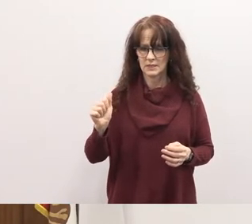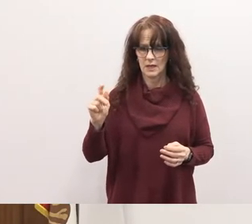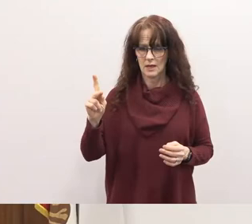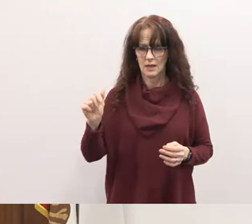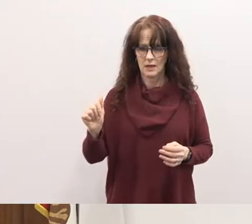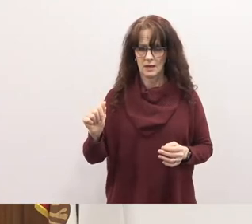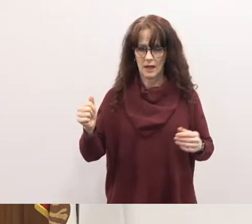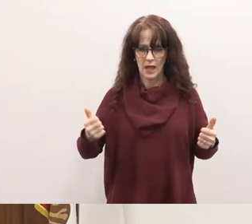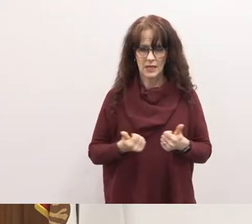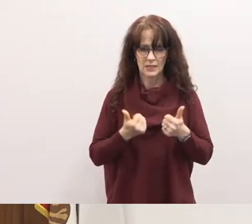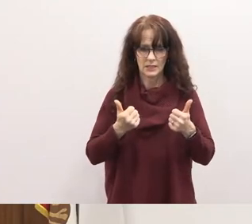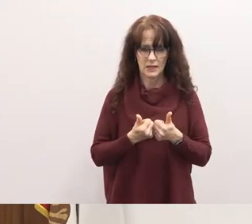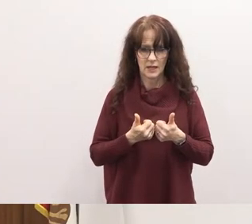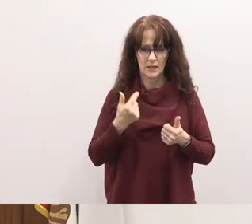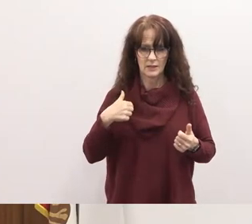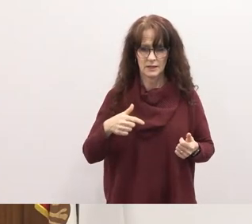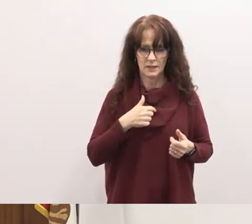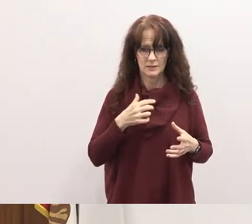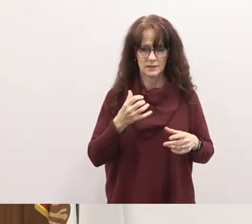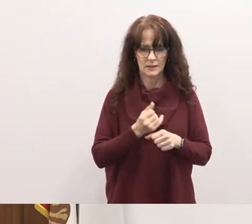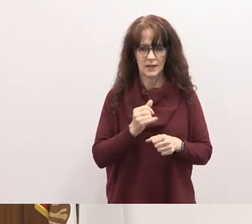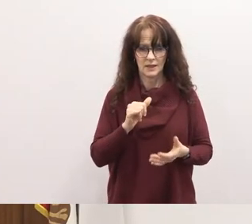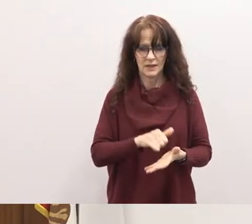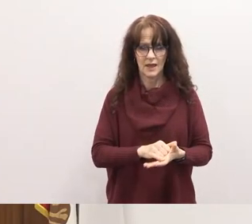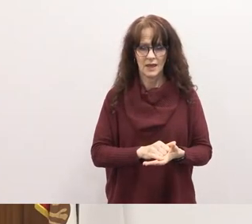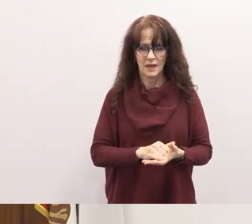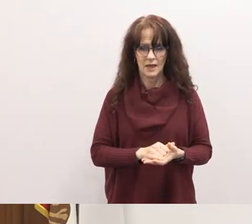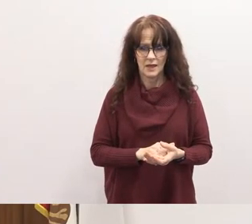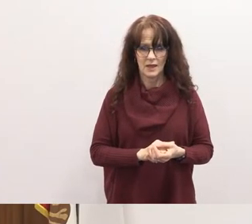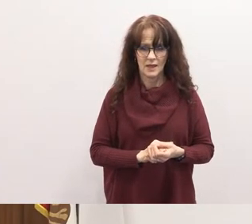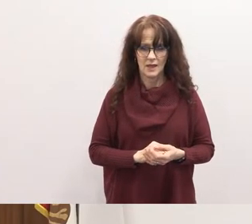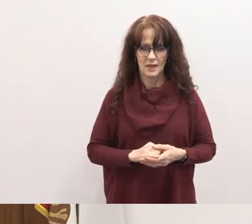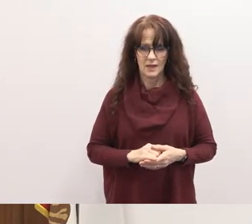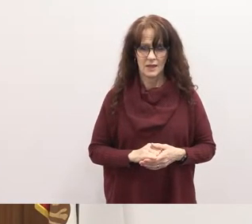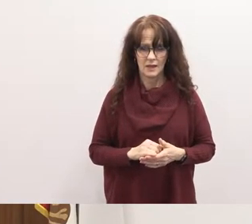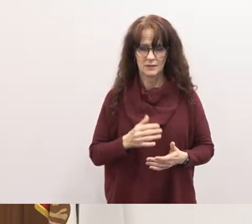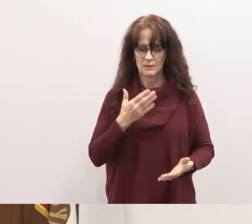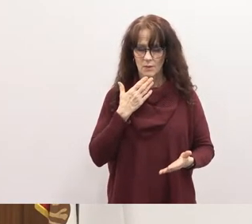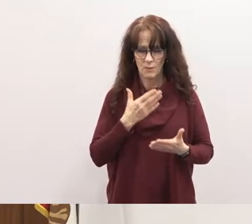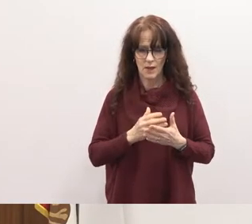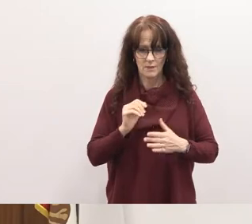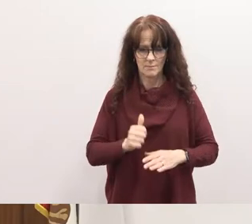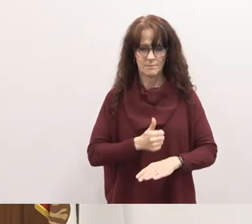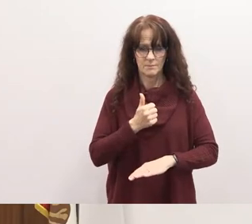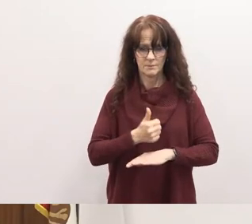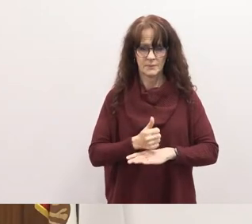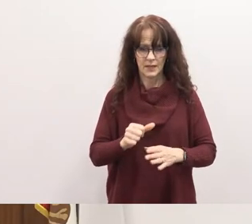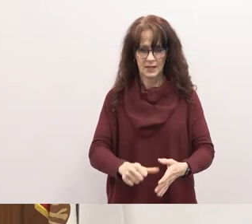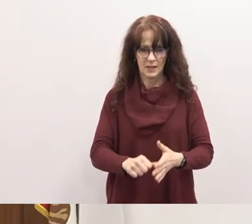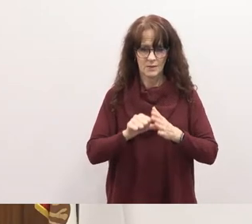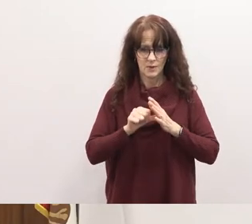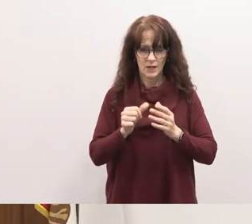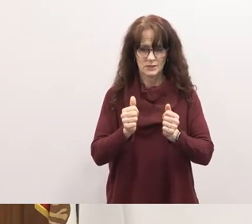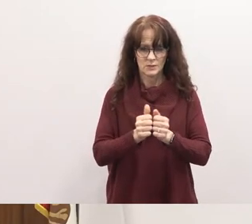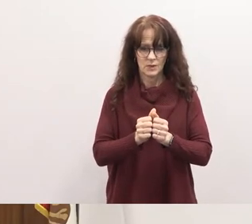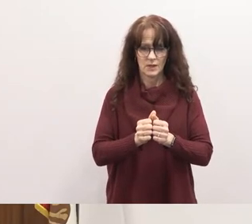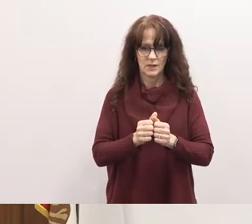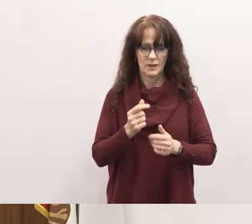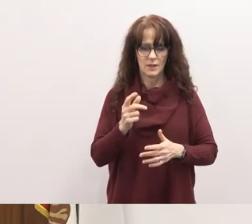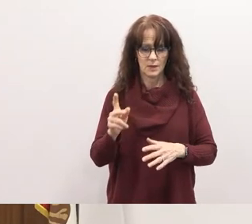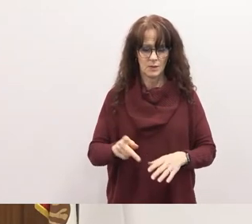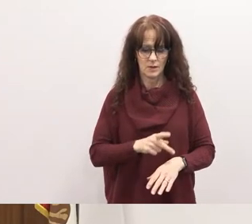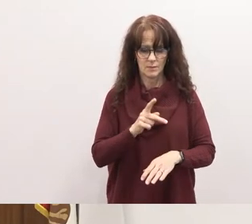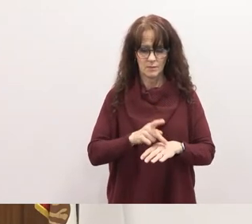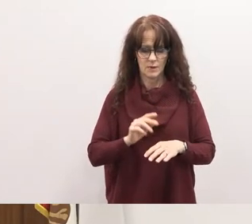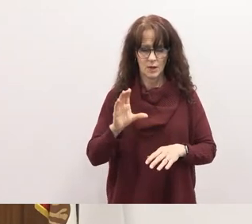I said I challenged us to get that because it's already put together. And I'm so impressed with what Principal